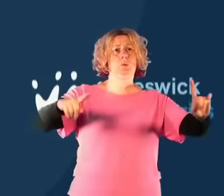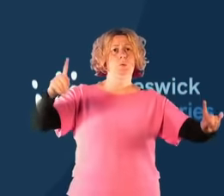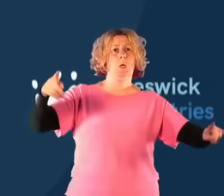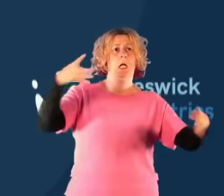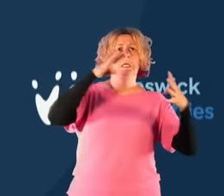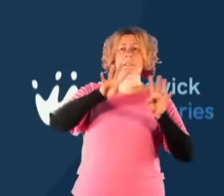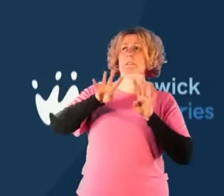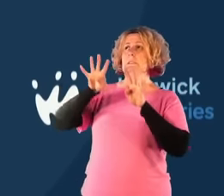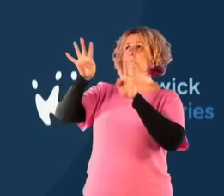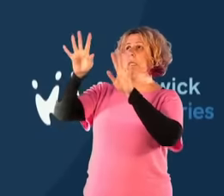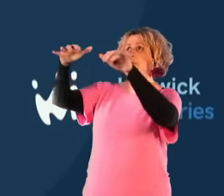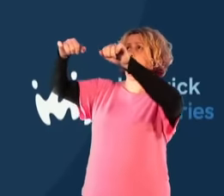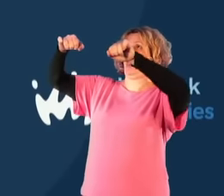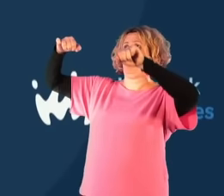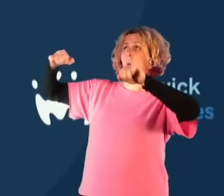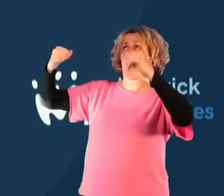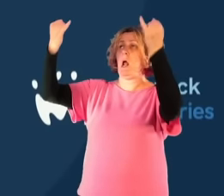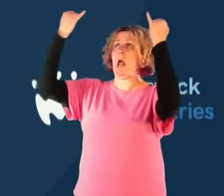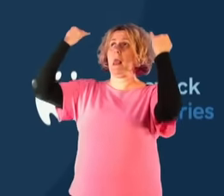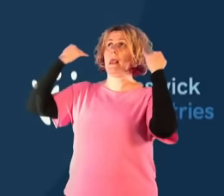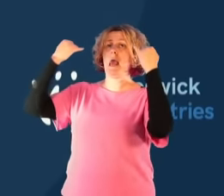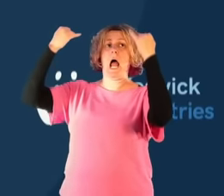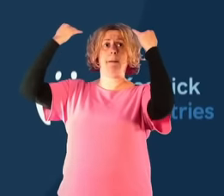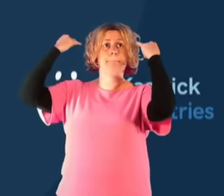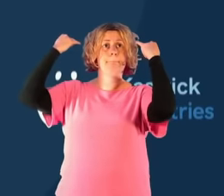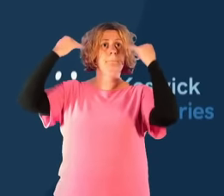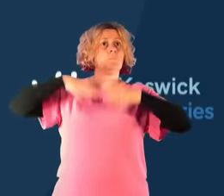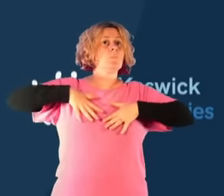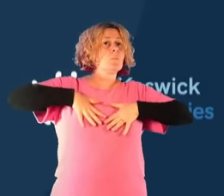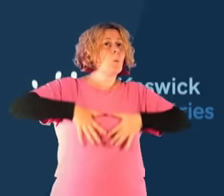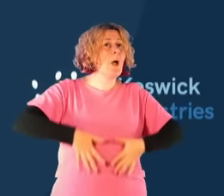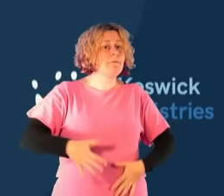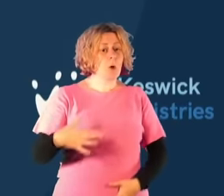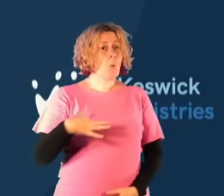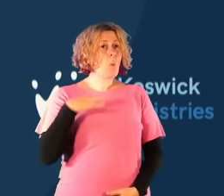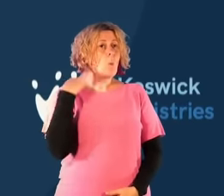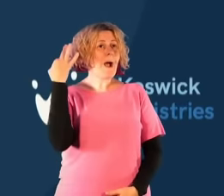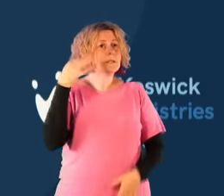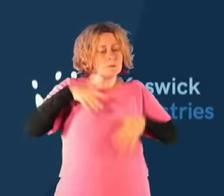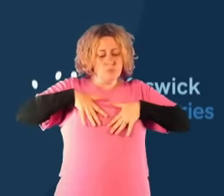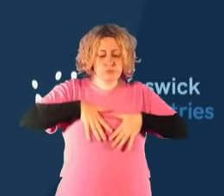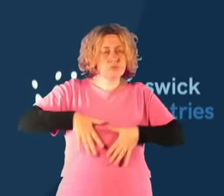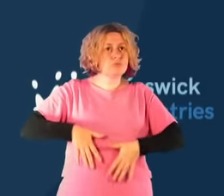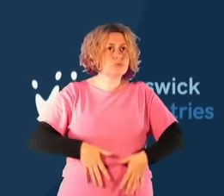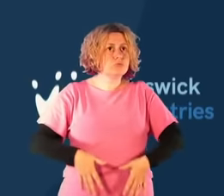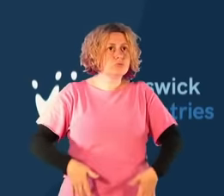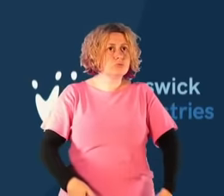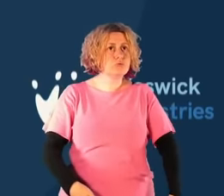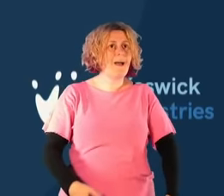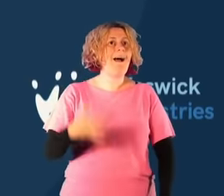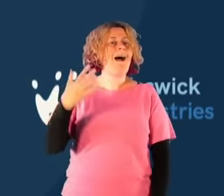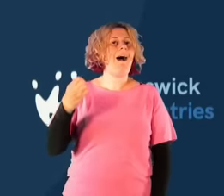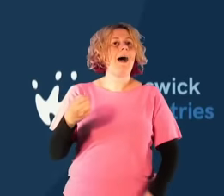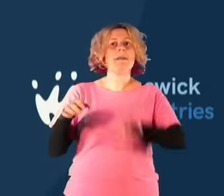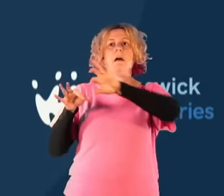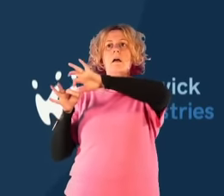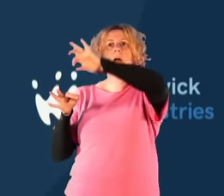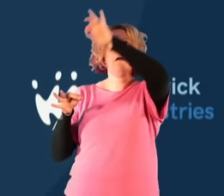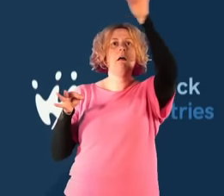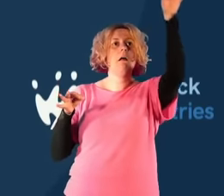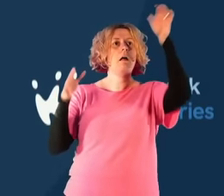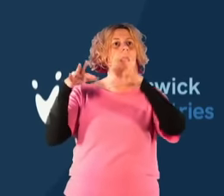and before the Lamb. They were wearing white robes and were holding palm branches in their